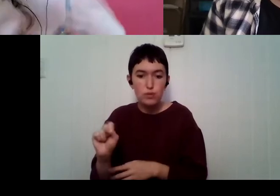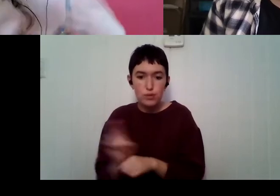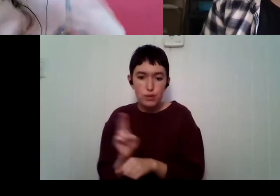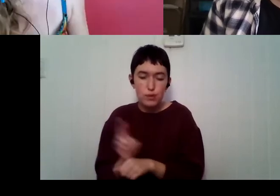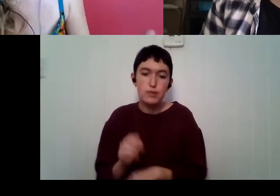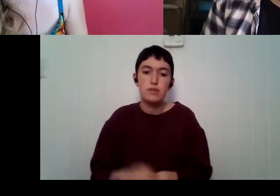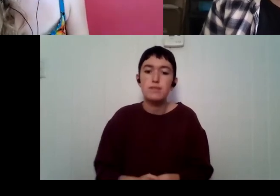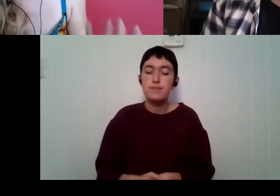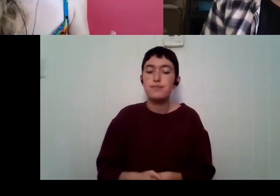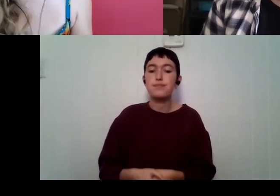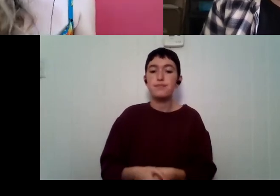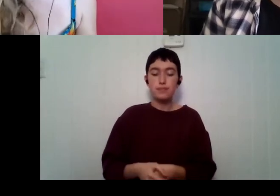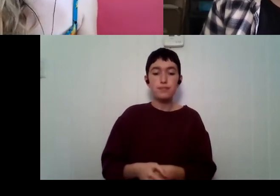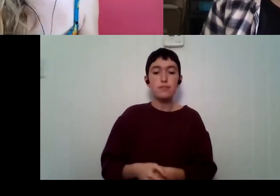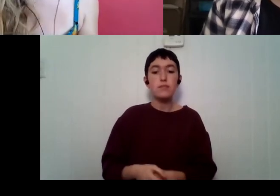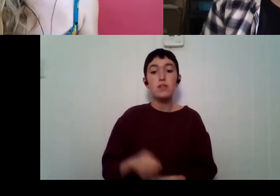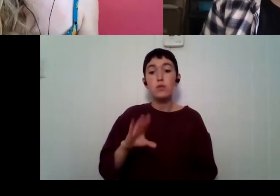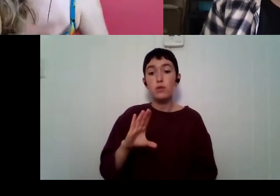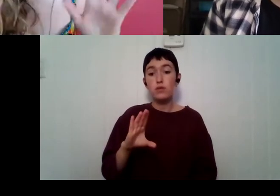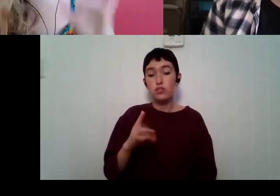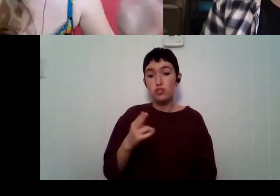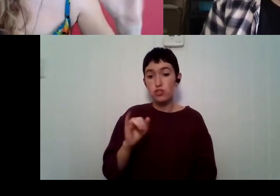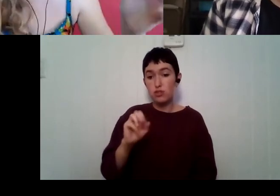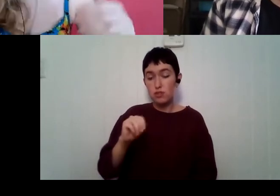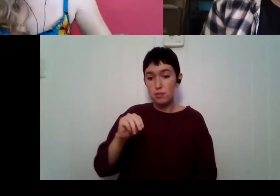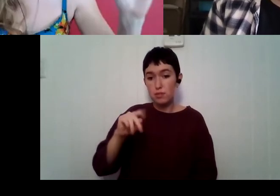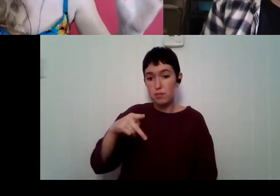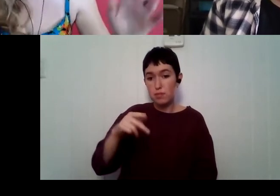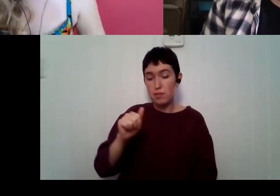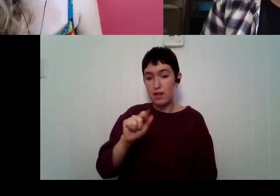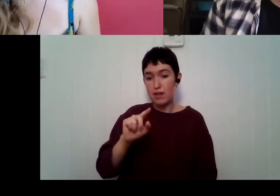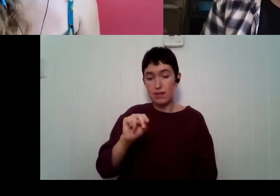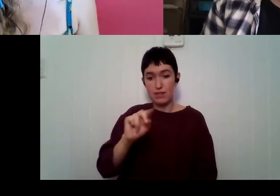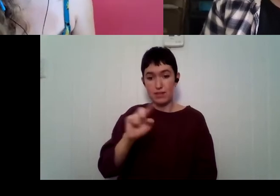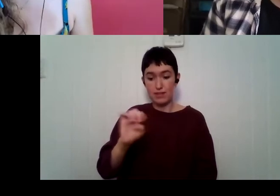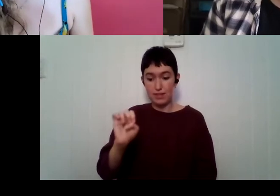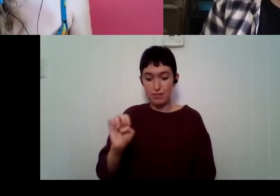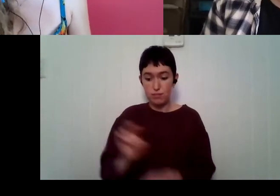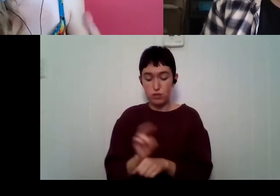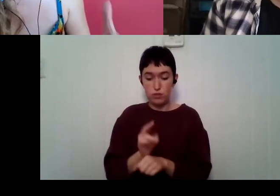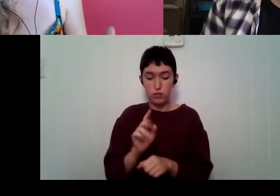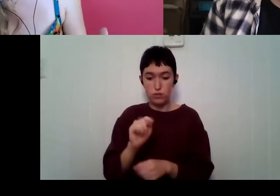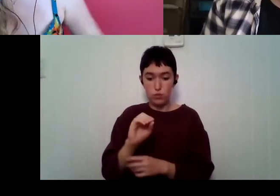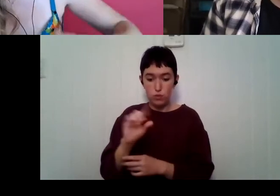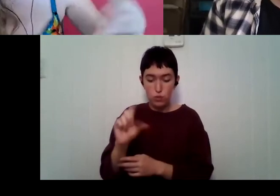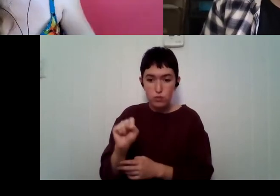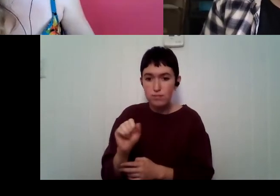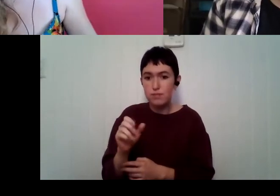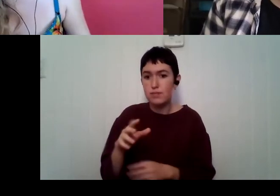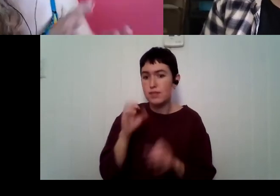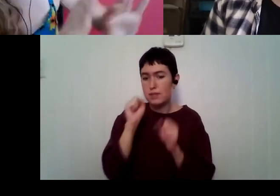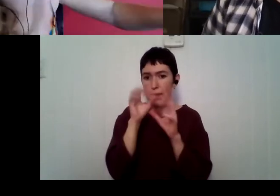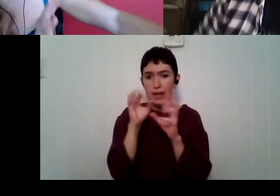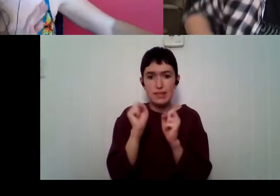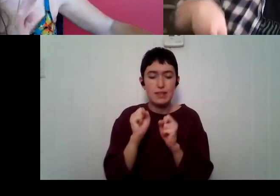for using tools. Well, if we're seeing chimpanzees using tools, that kind of changes flips the script. On top of that, a friend of mine actually did studies of